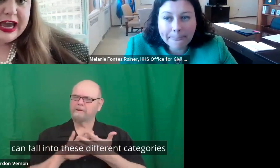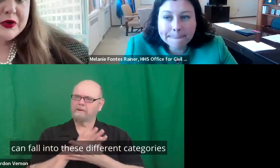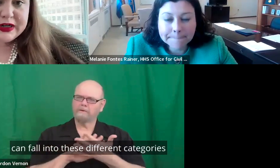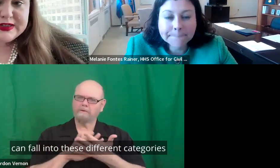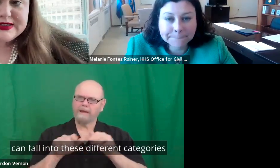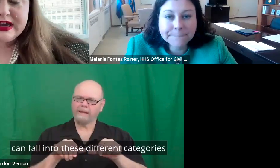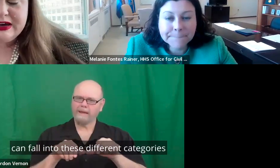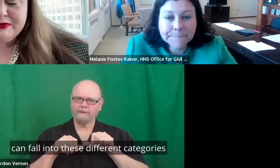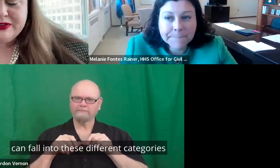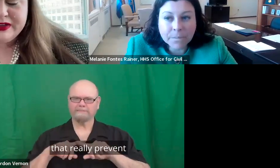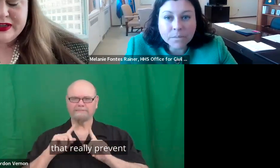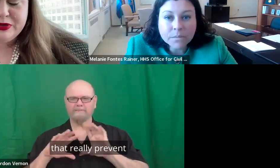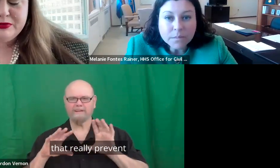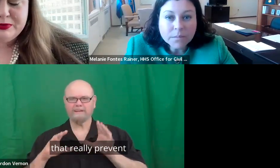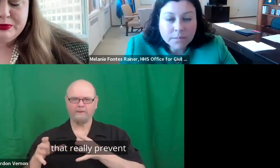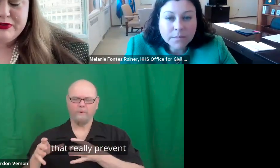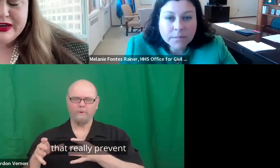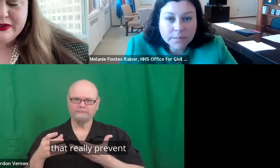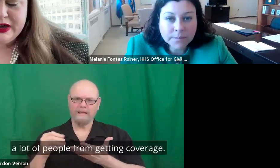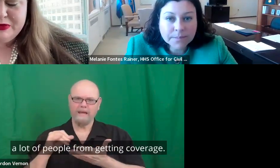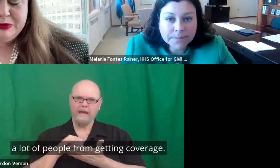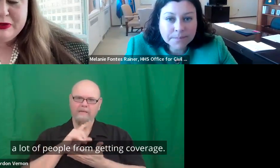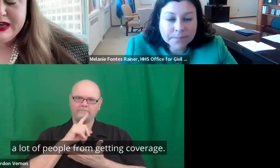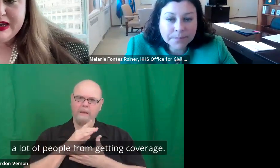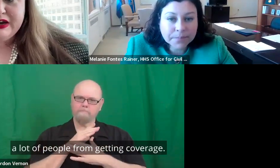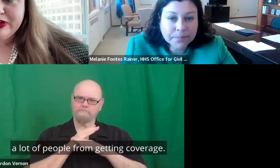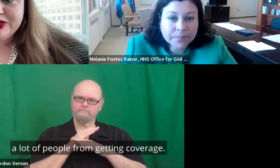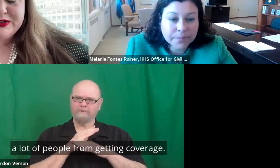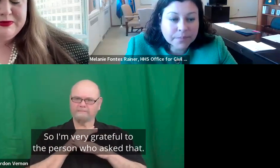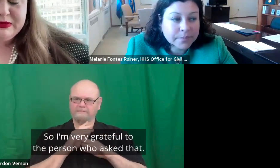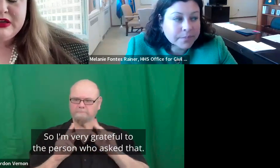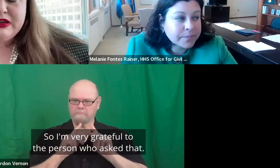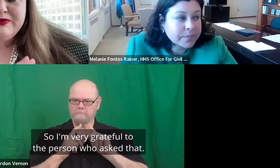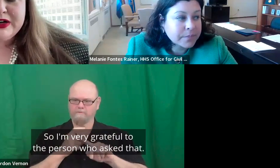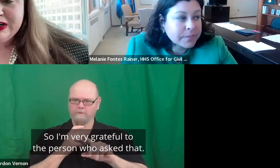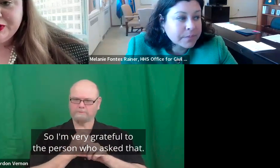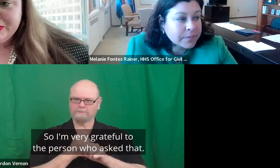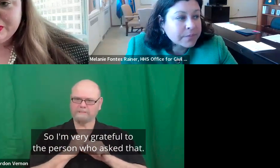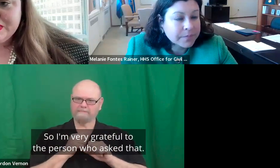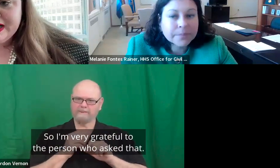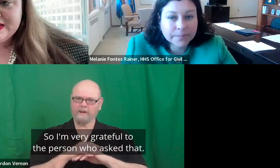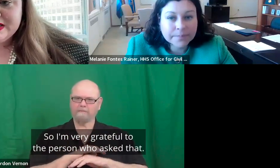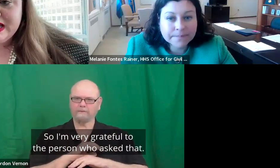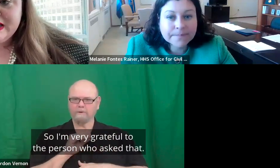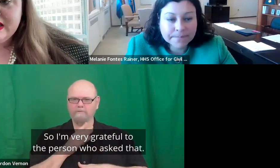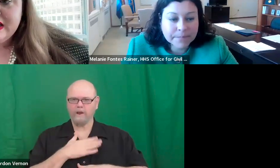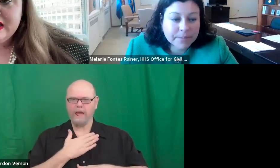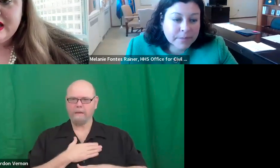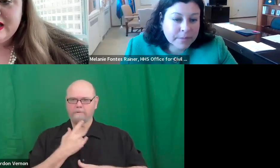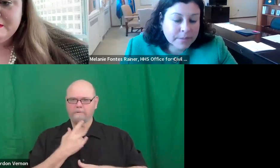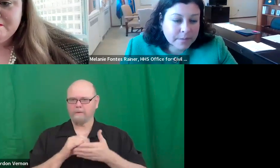different categories that really prevent a lot of people from getting coverage. So I'm very grateful to the person who asked